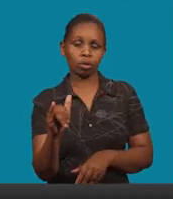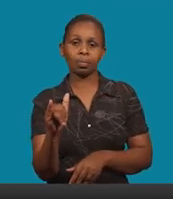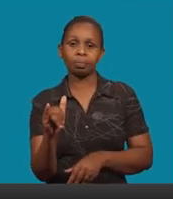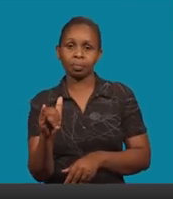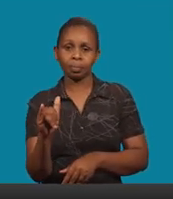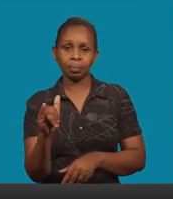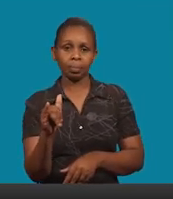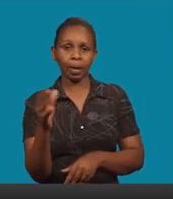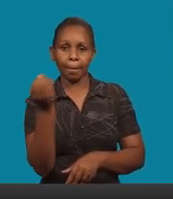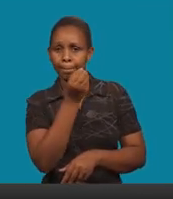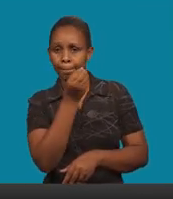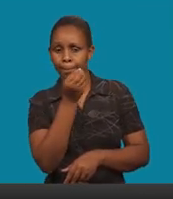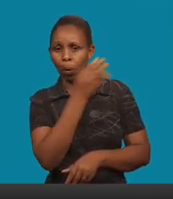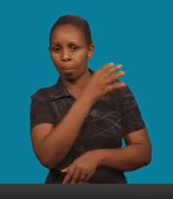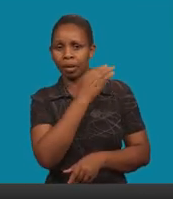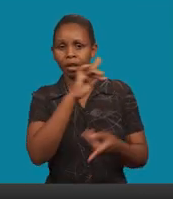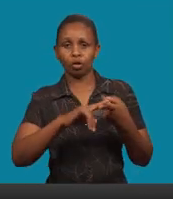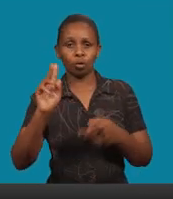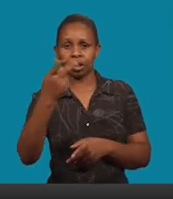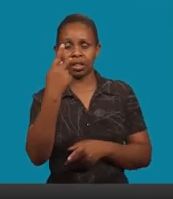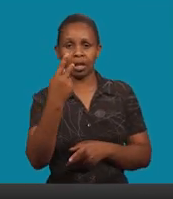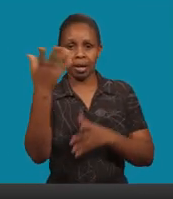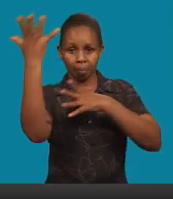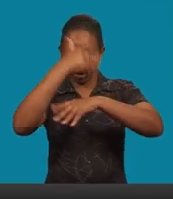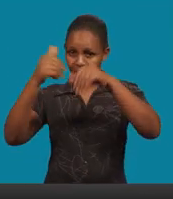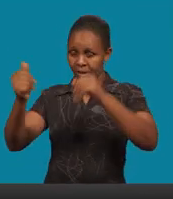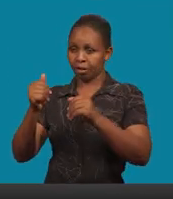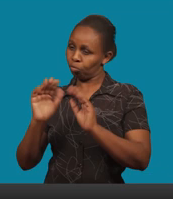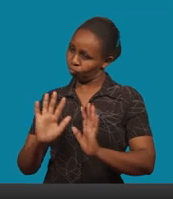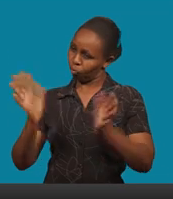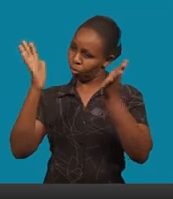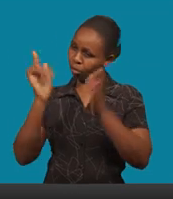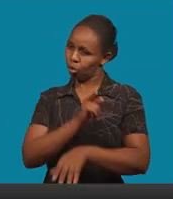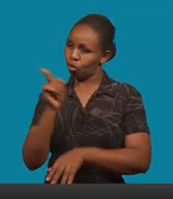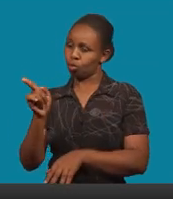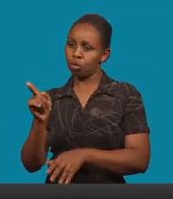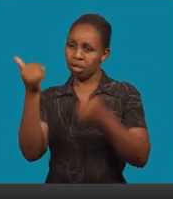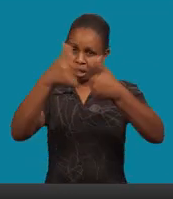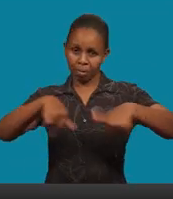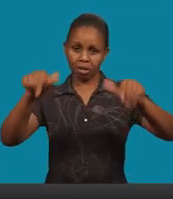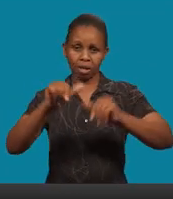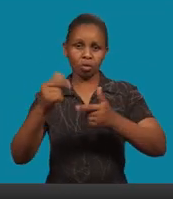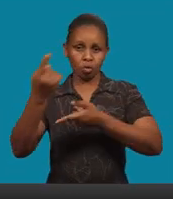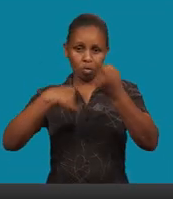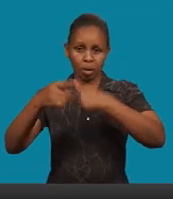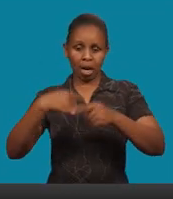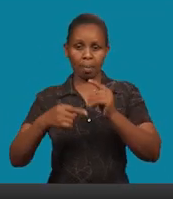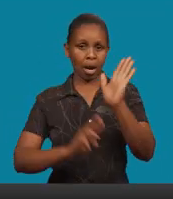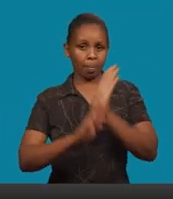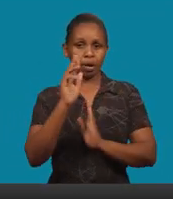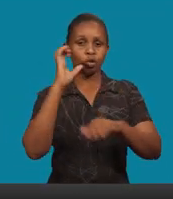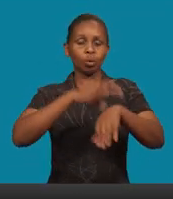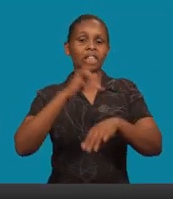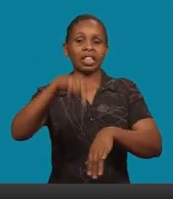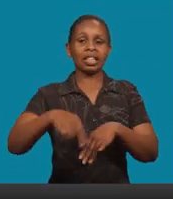Your Excellency, we want to encourage you. The measures that you have come up with to get